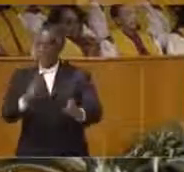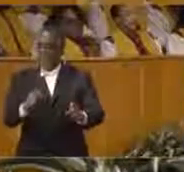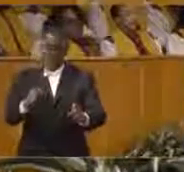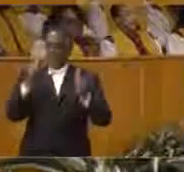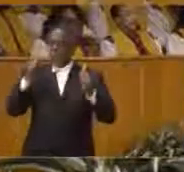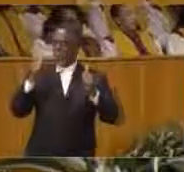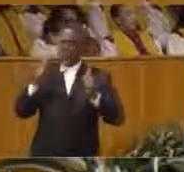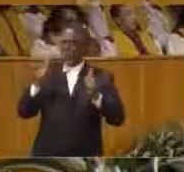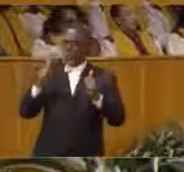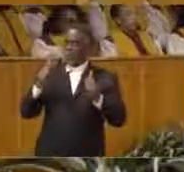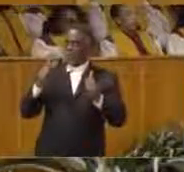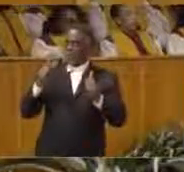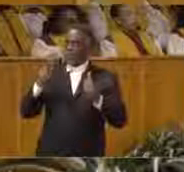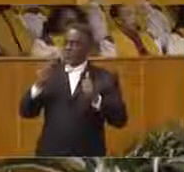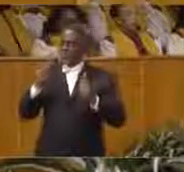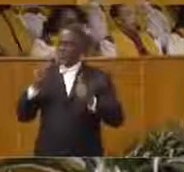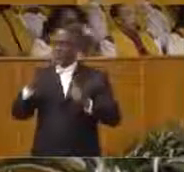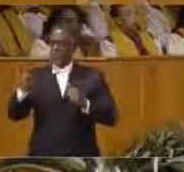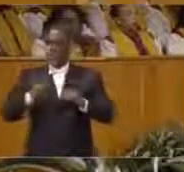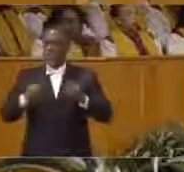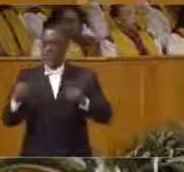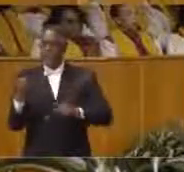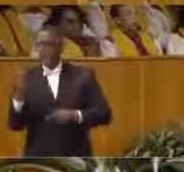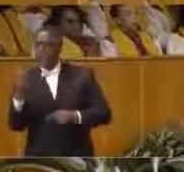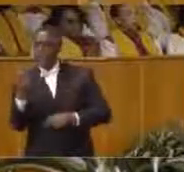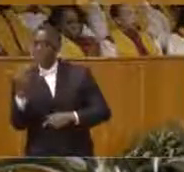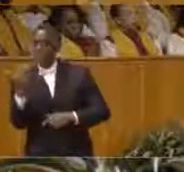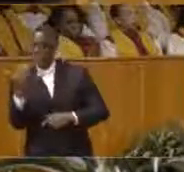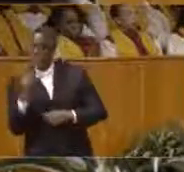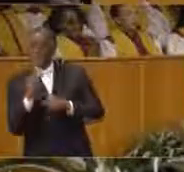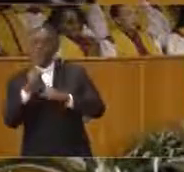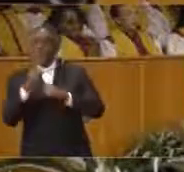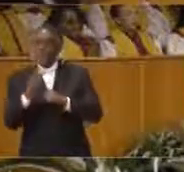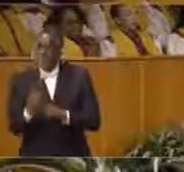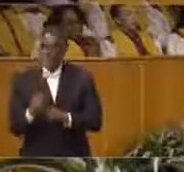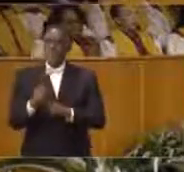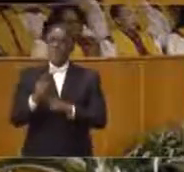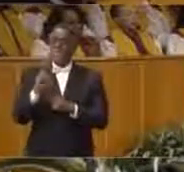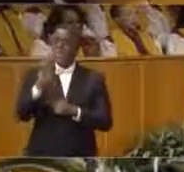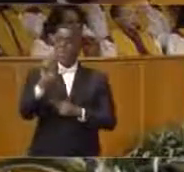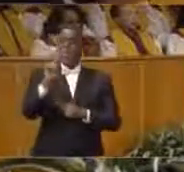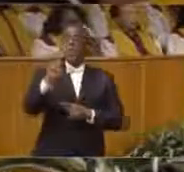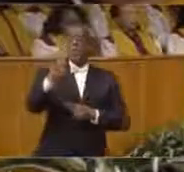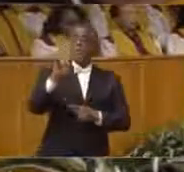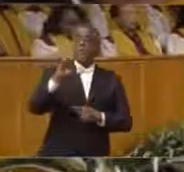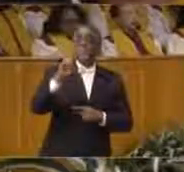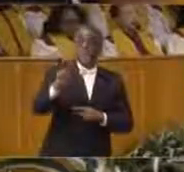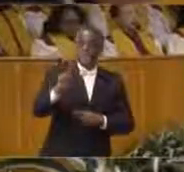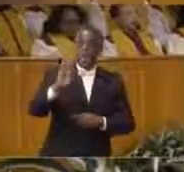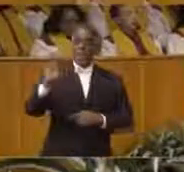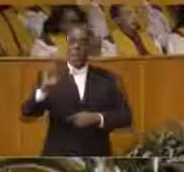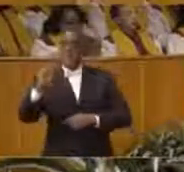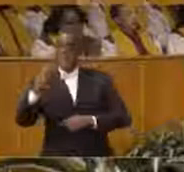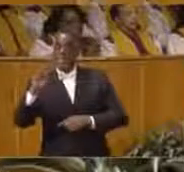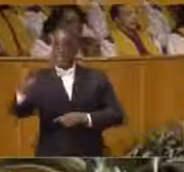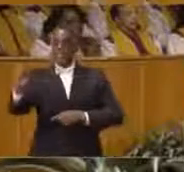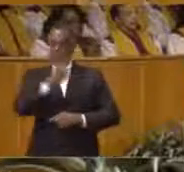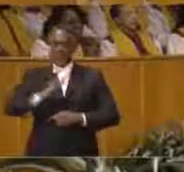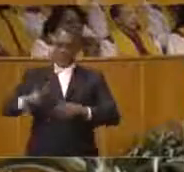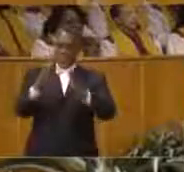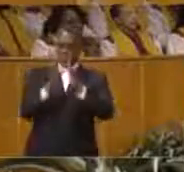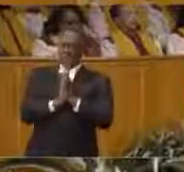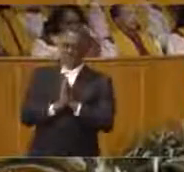version. I'm talking about the 12 to 15 minute remix extended B-side of the Lord's